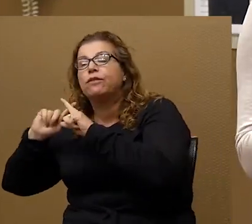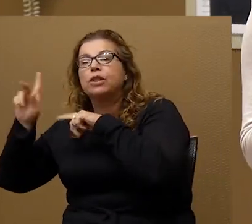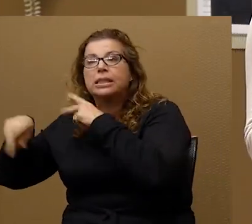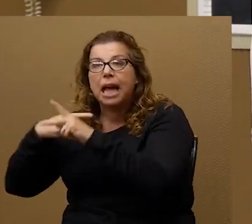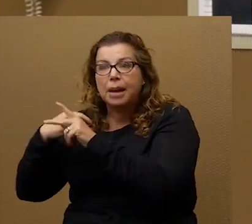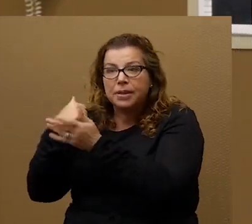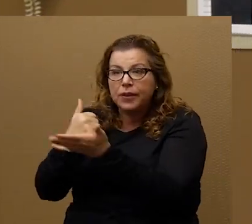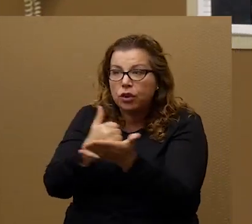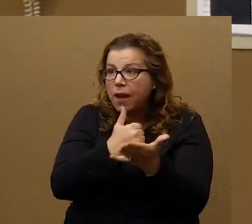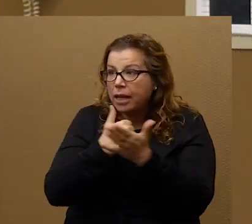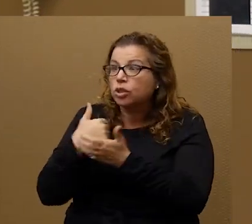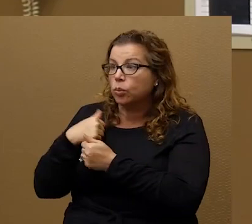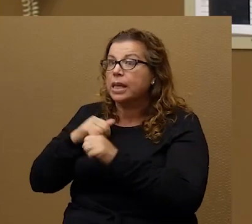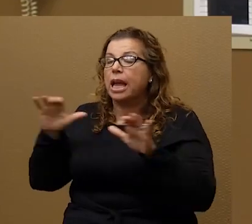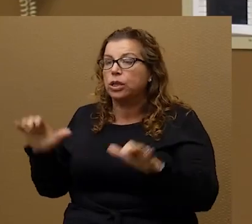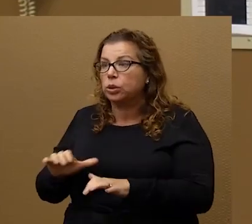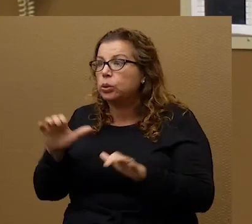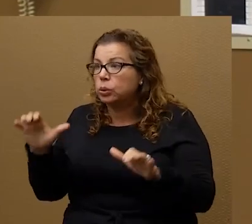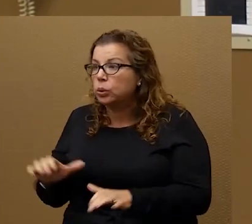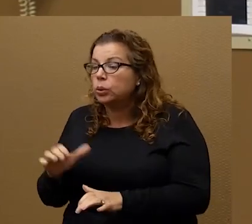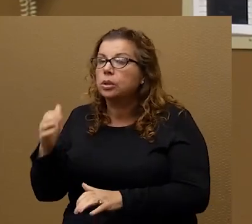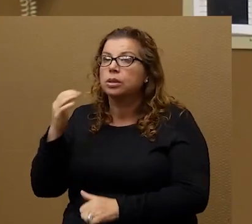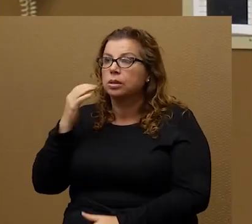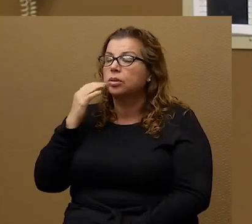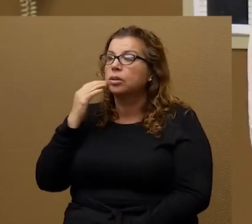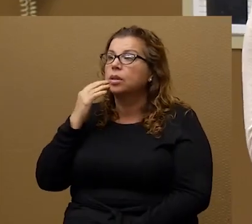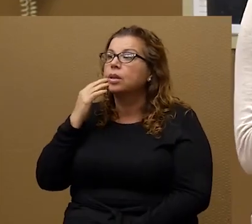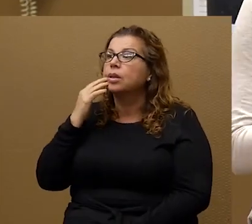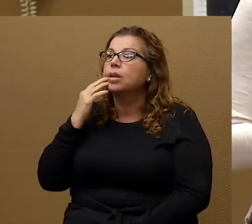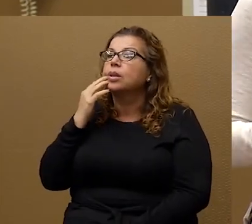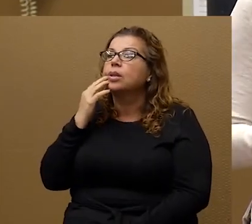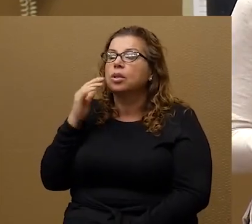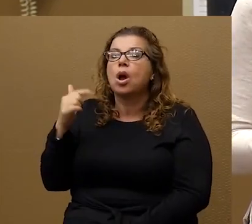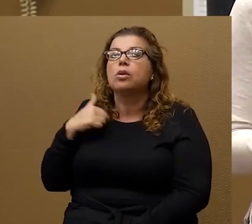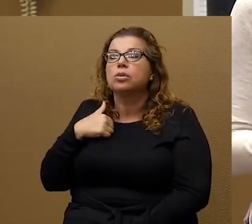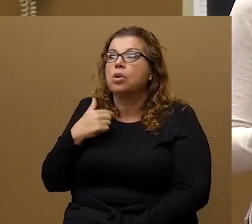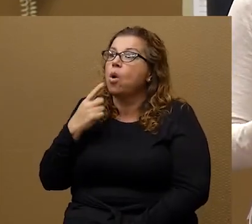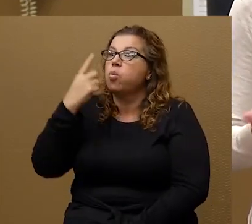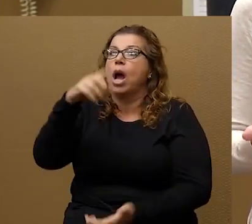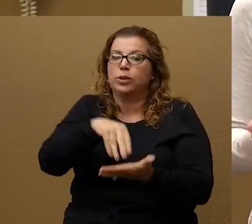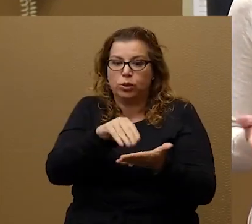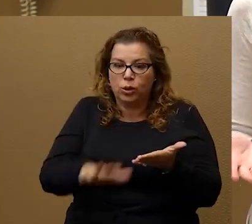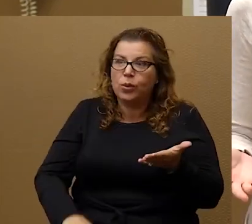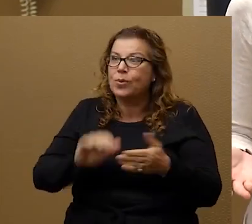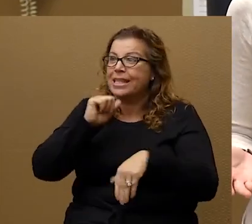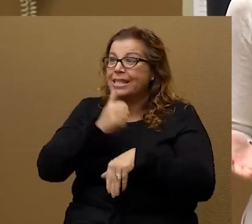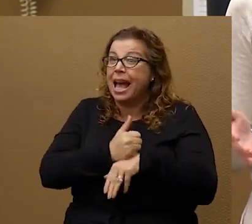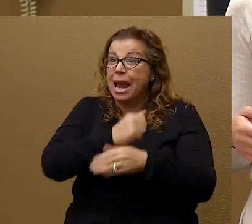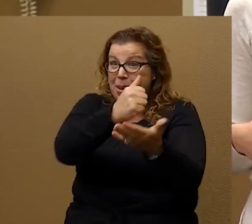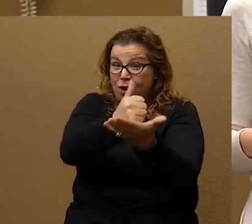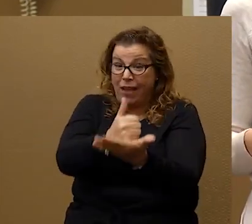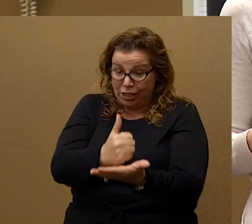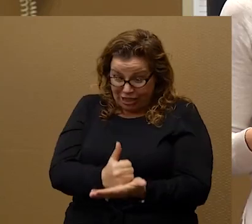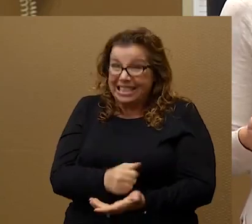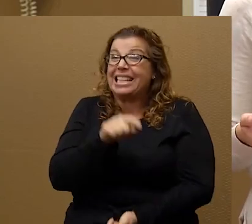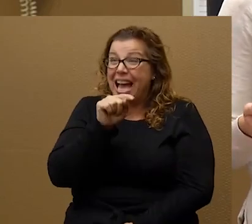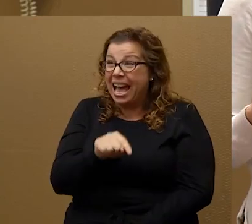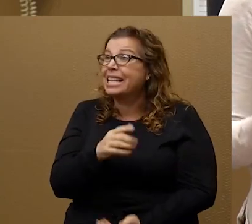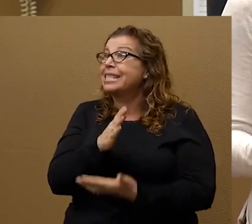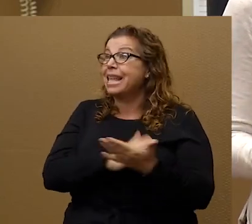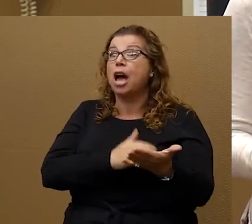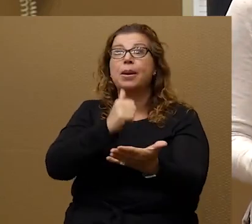do. And with one particular student, we were putting in a bunch of interventions in place and some things were working, some things were